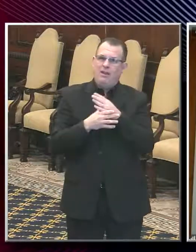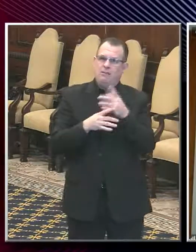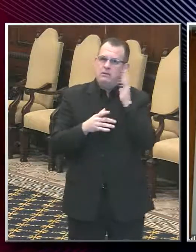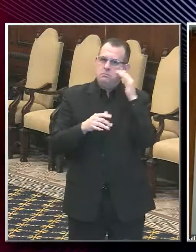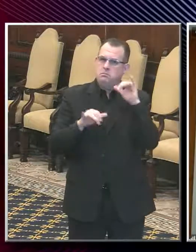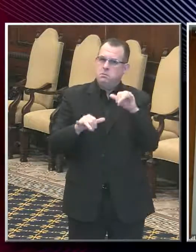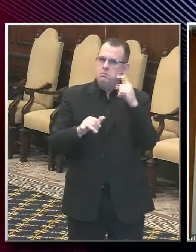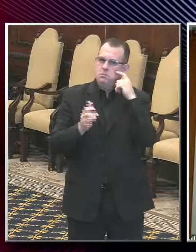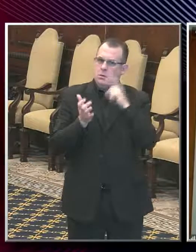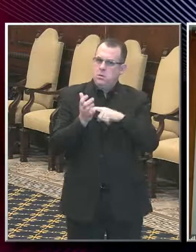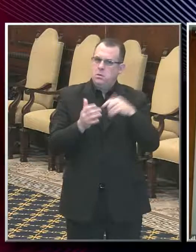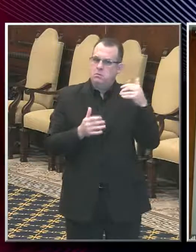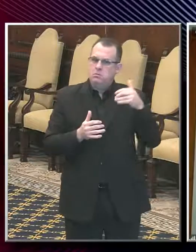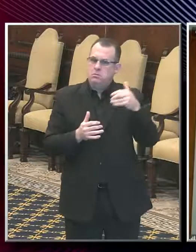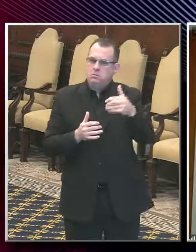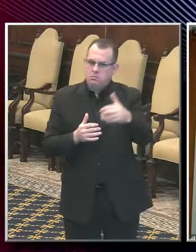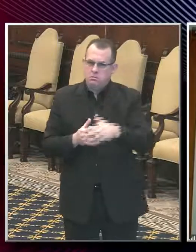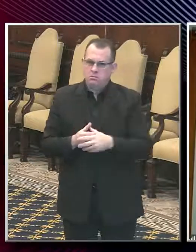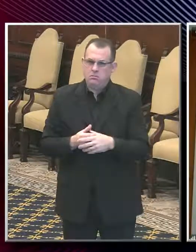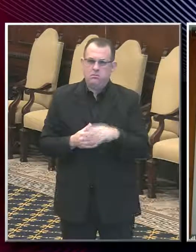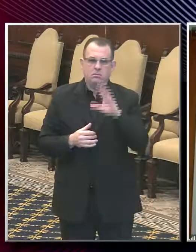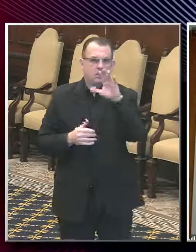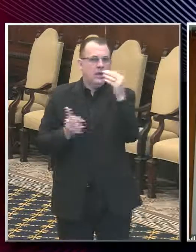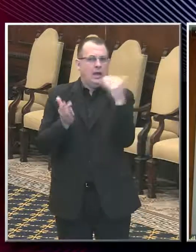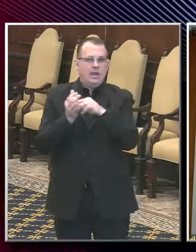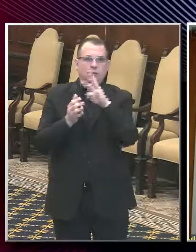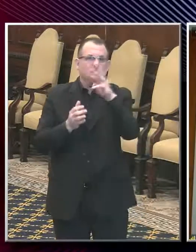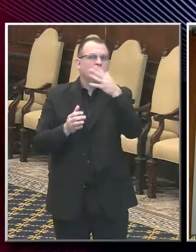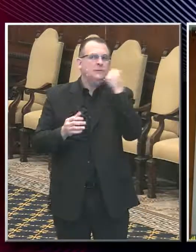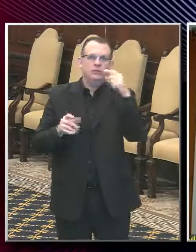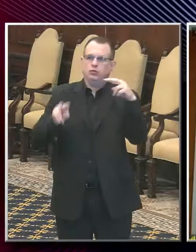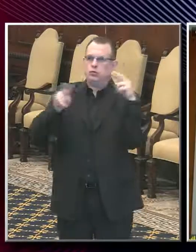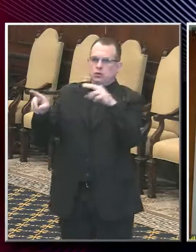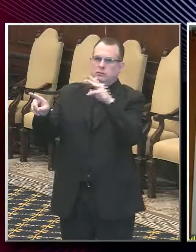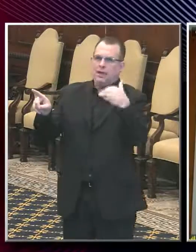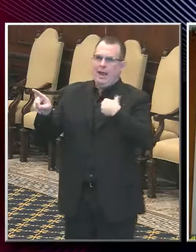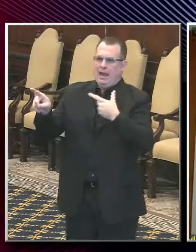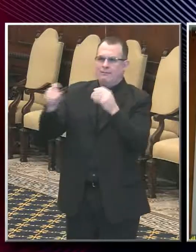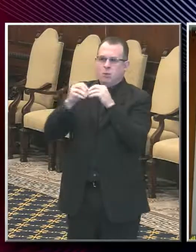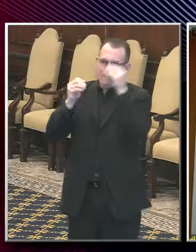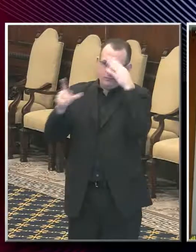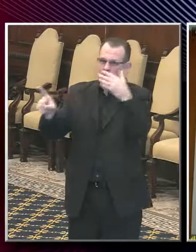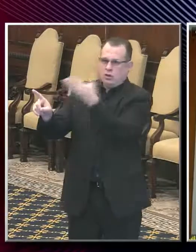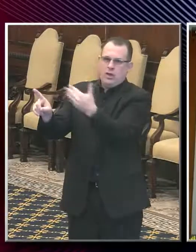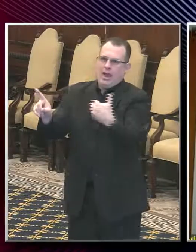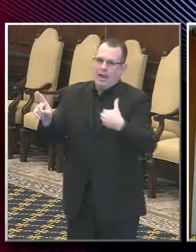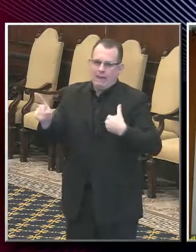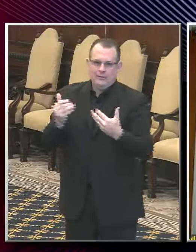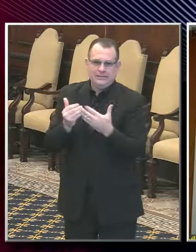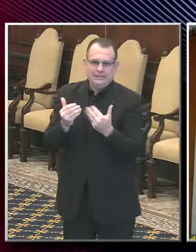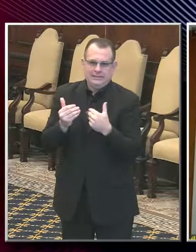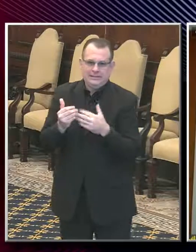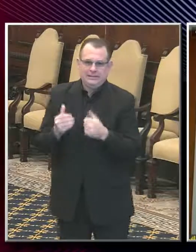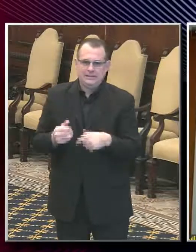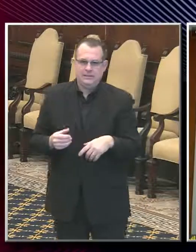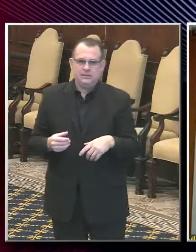of trends, check the graph on our website. Of those people who have died, 237 or 53% were nursing home